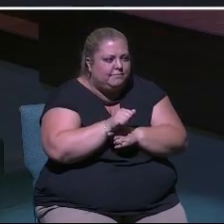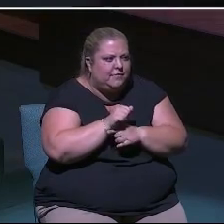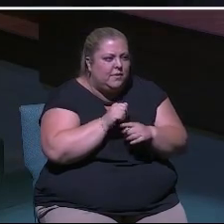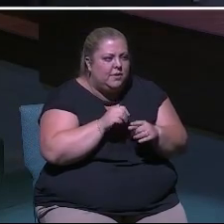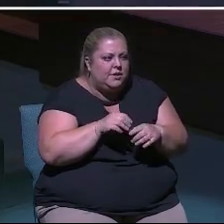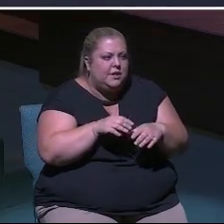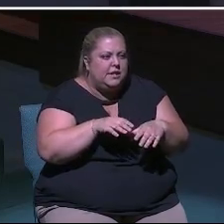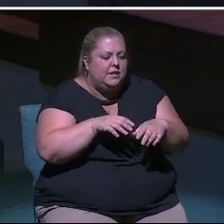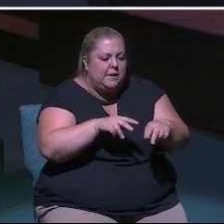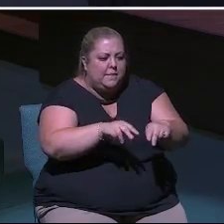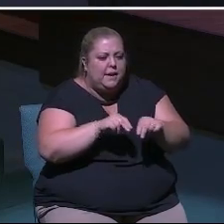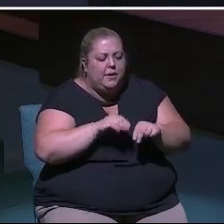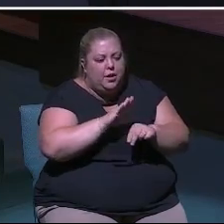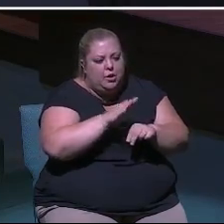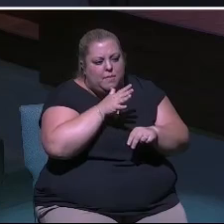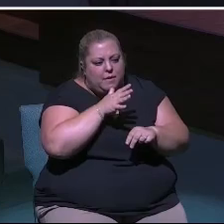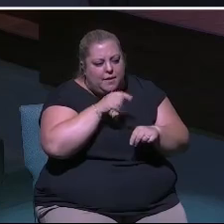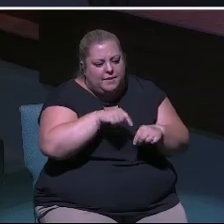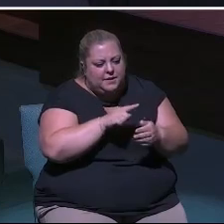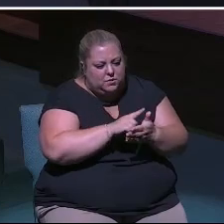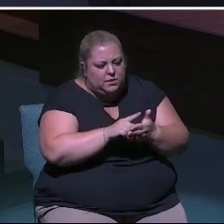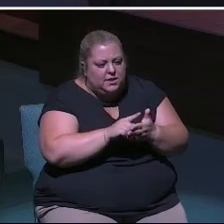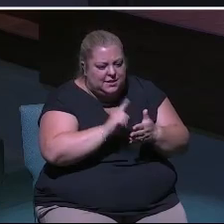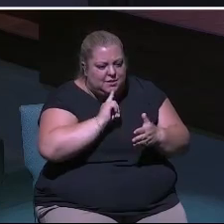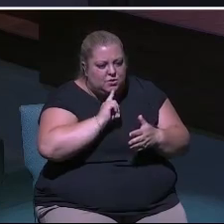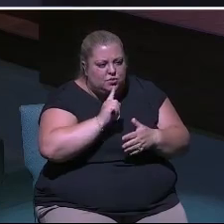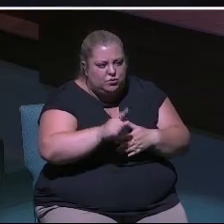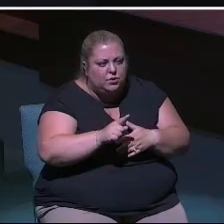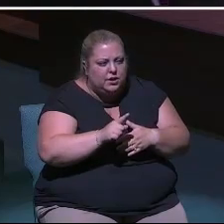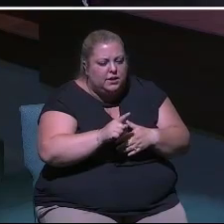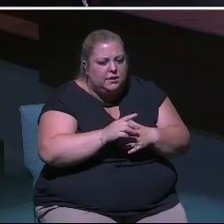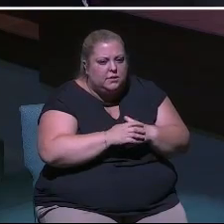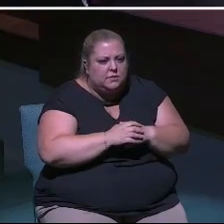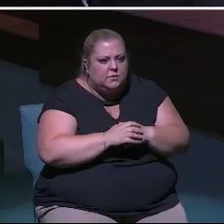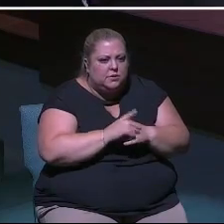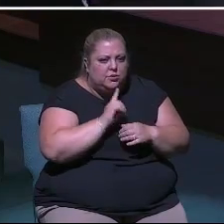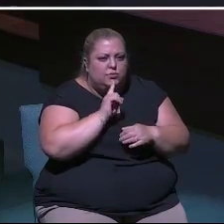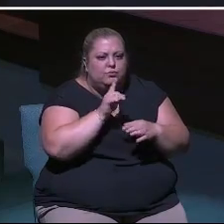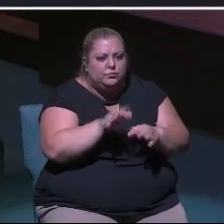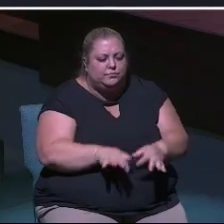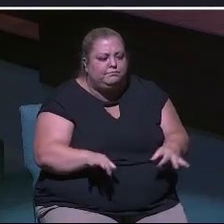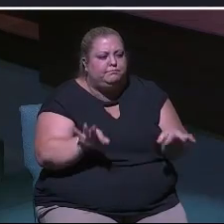week. This is real. This is where the rubber meets the road.